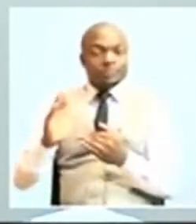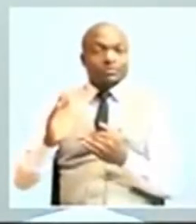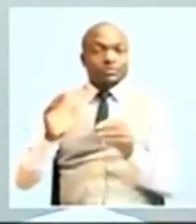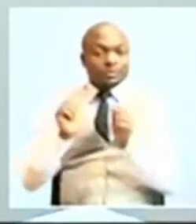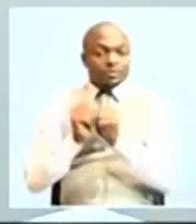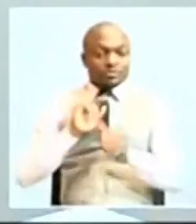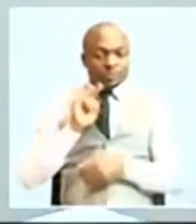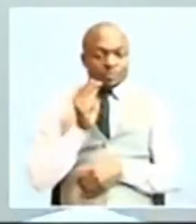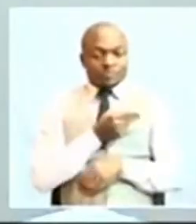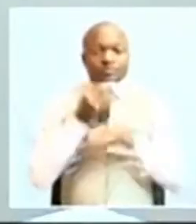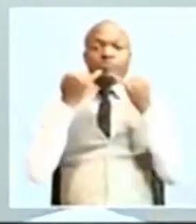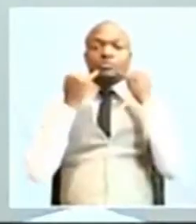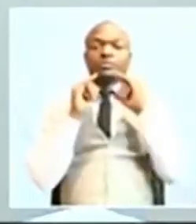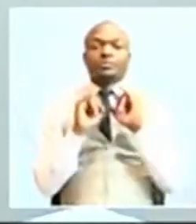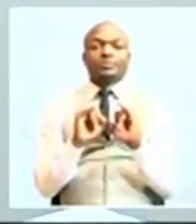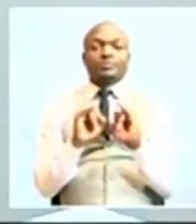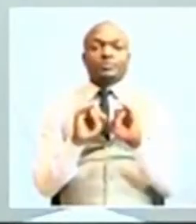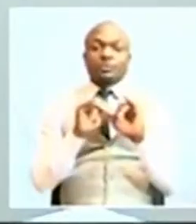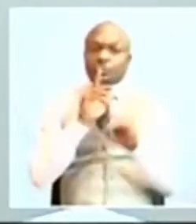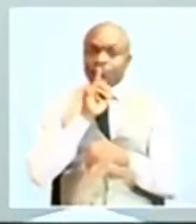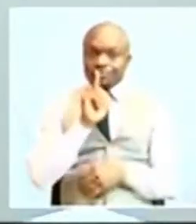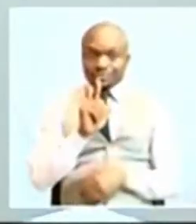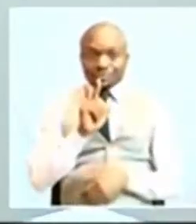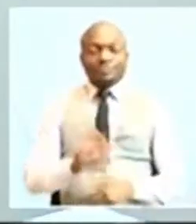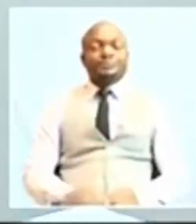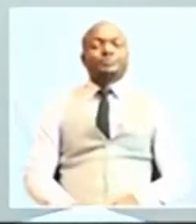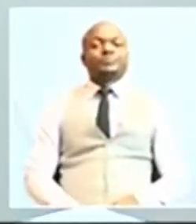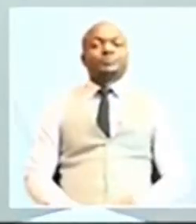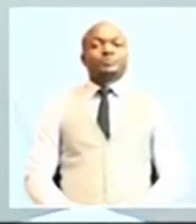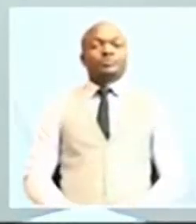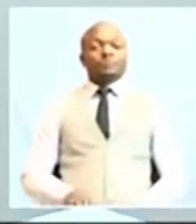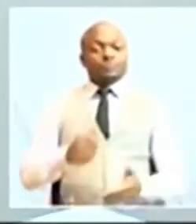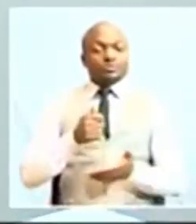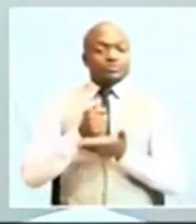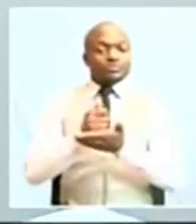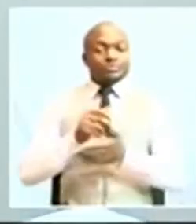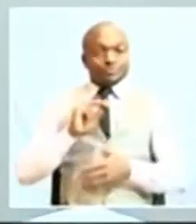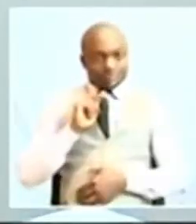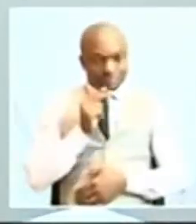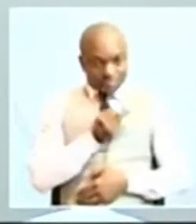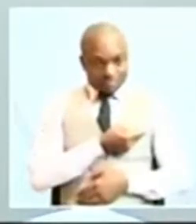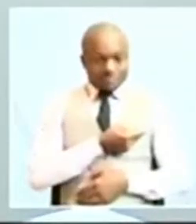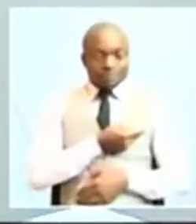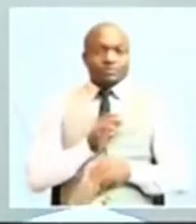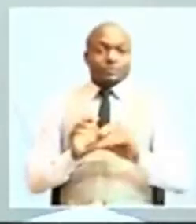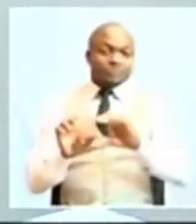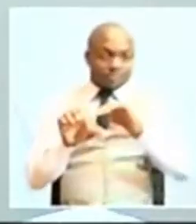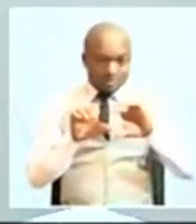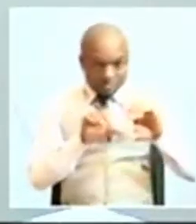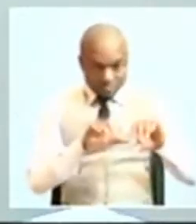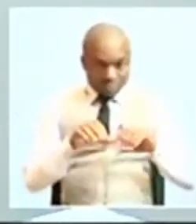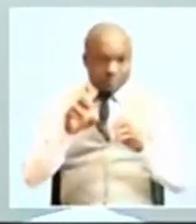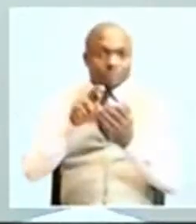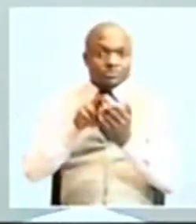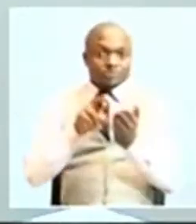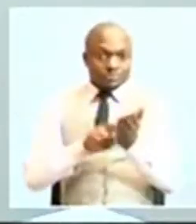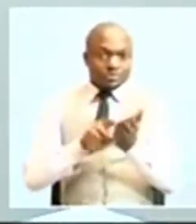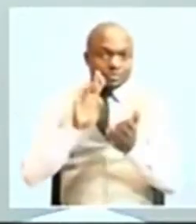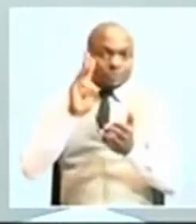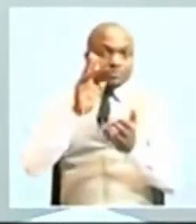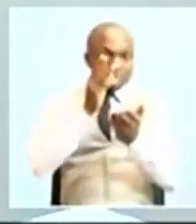us information that is factual, that will help us to do a report that we shall